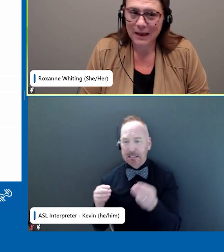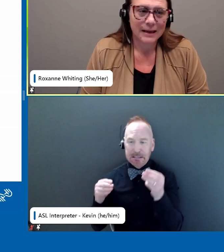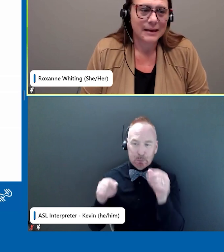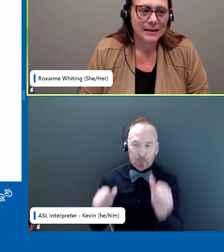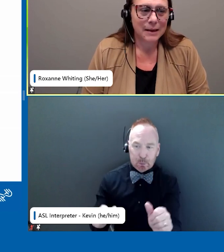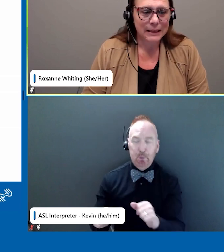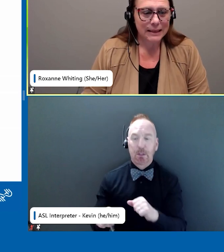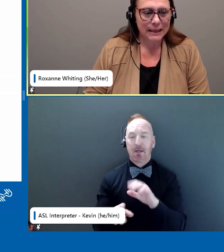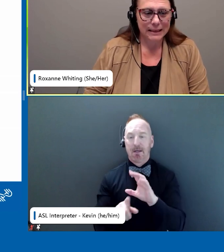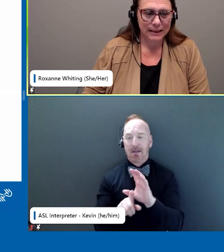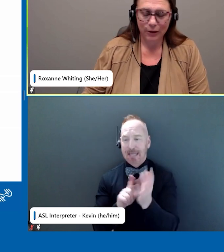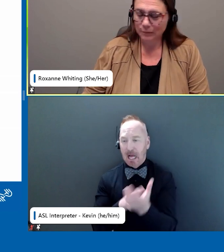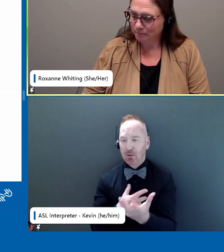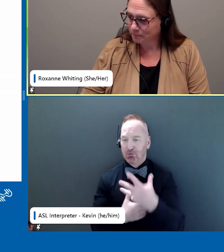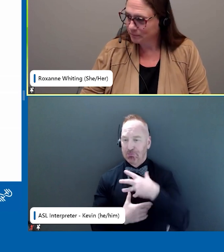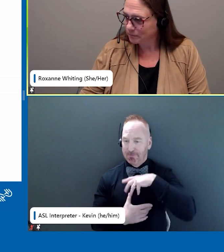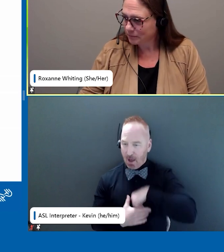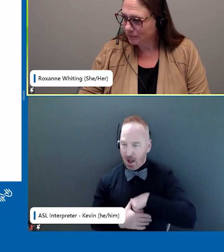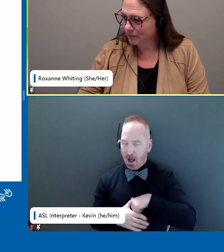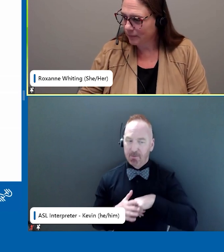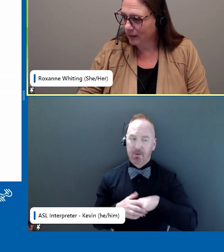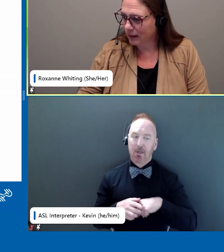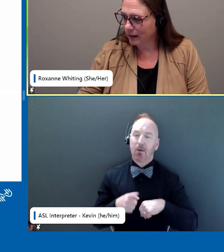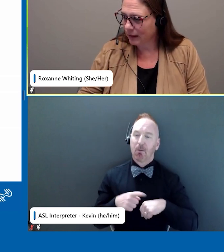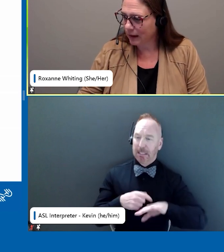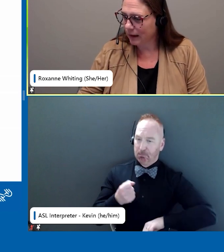So something to consider.